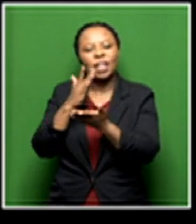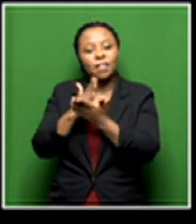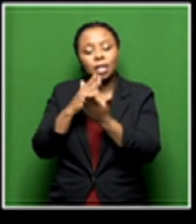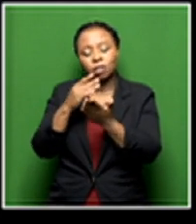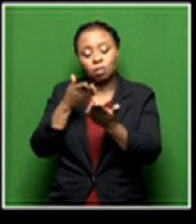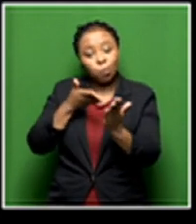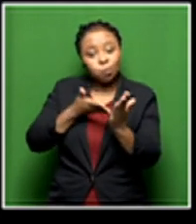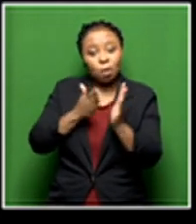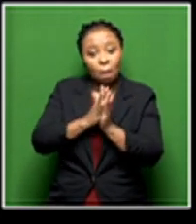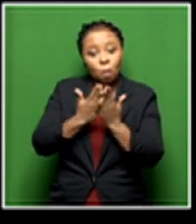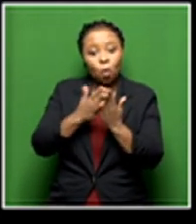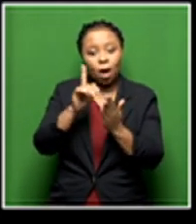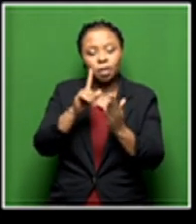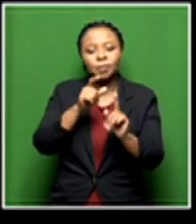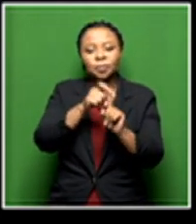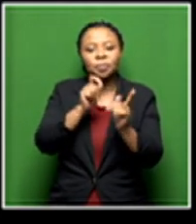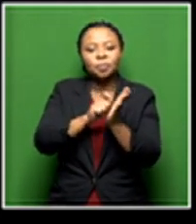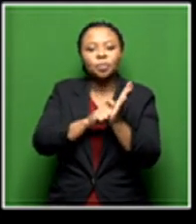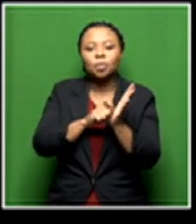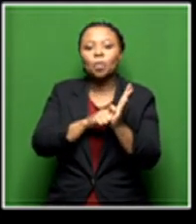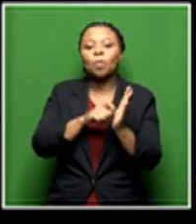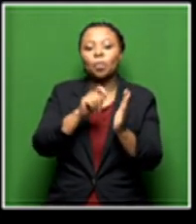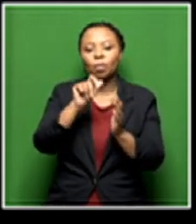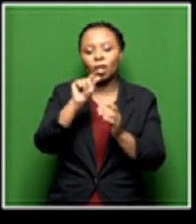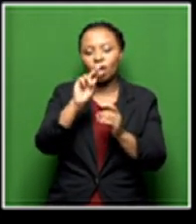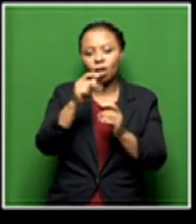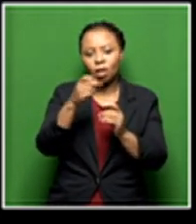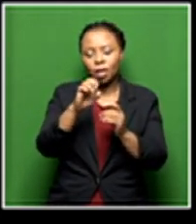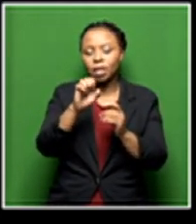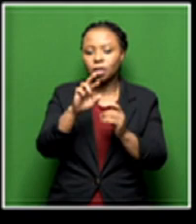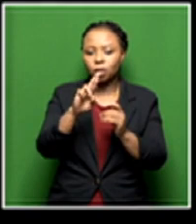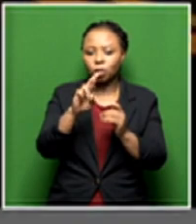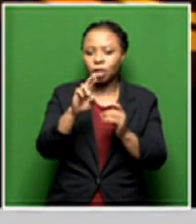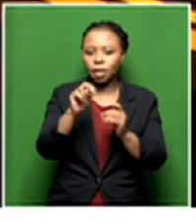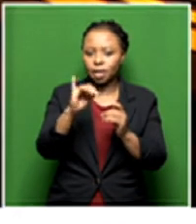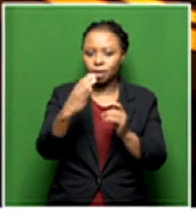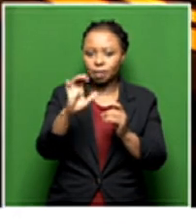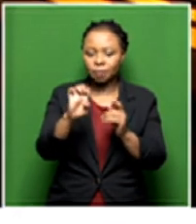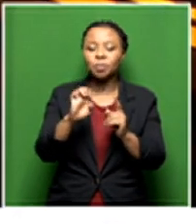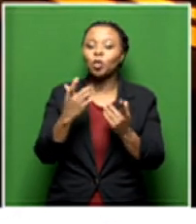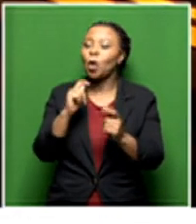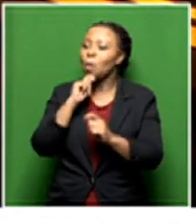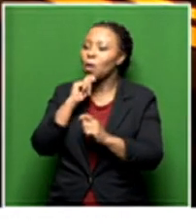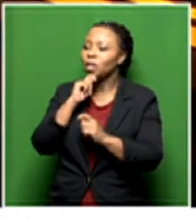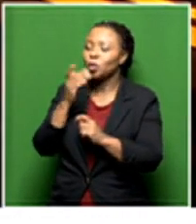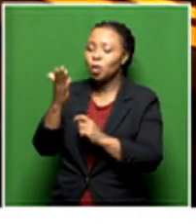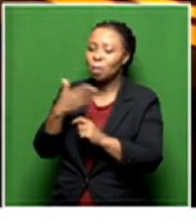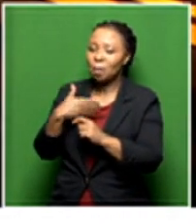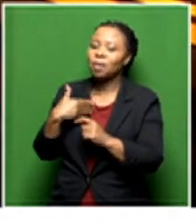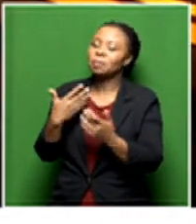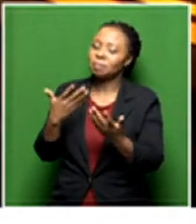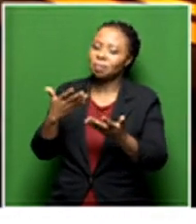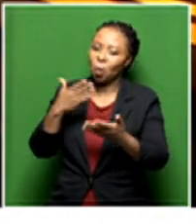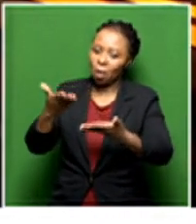shared in this offering is author Eunice Rakhale-Molefe, joining us now via Zoom. May Eunice, a very good morning to you. Thanks for joining us. Welcome to Morning